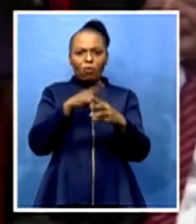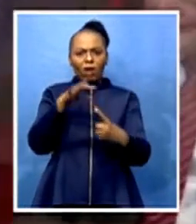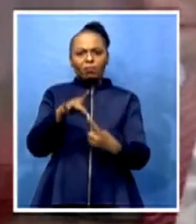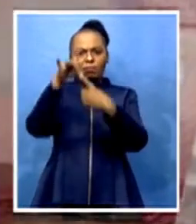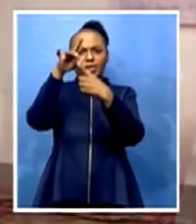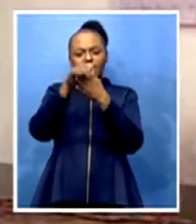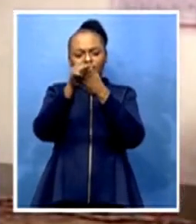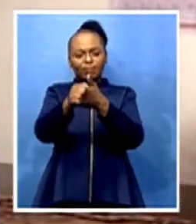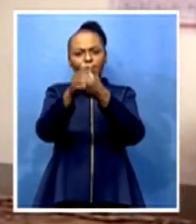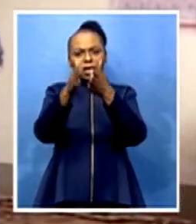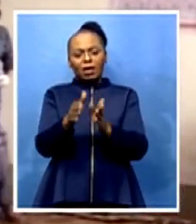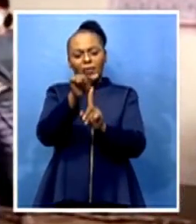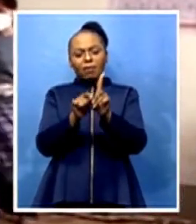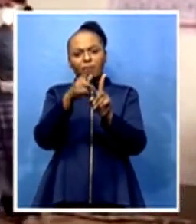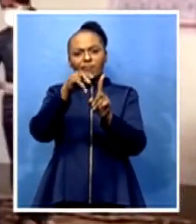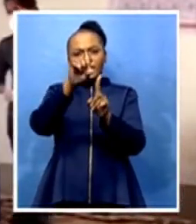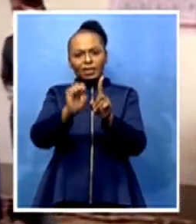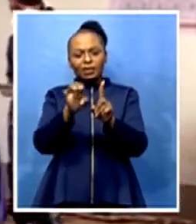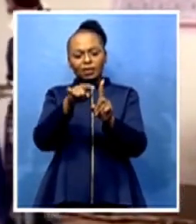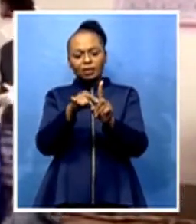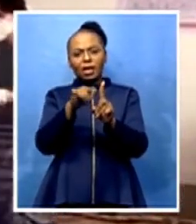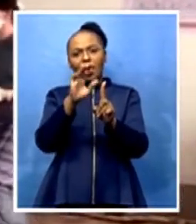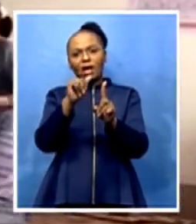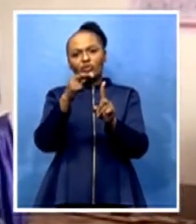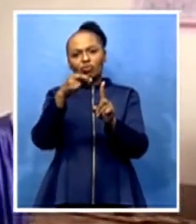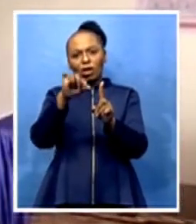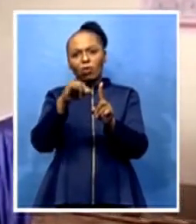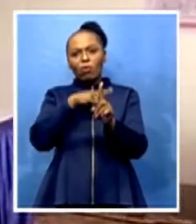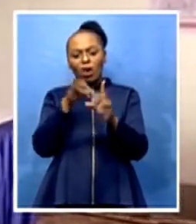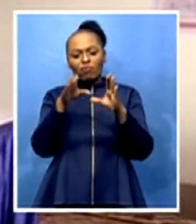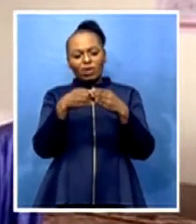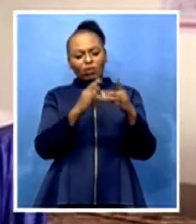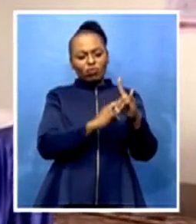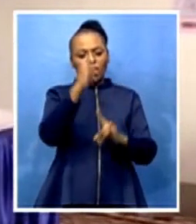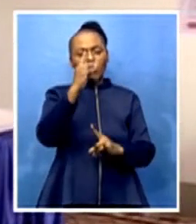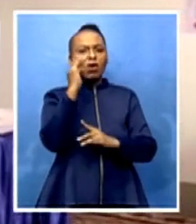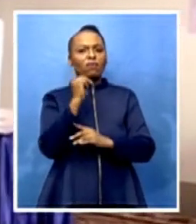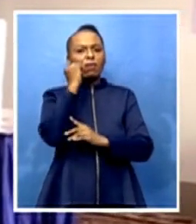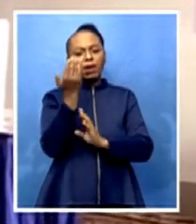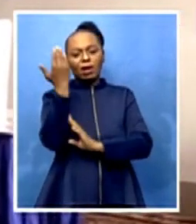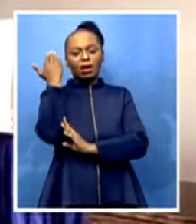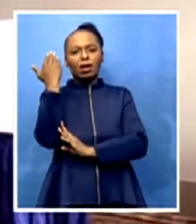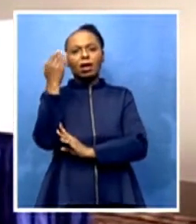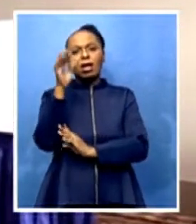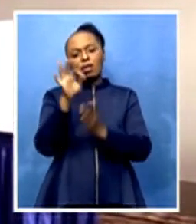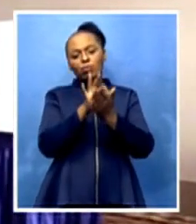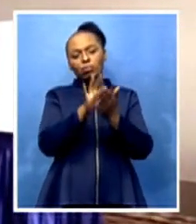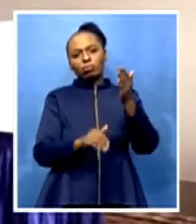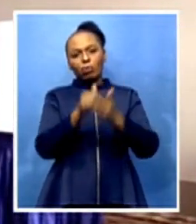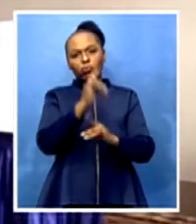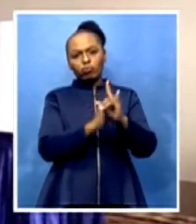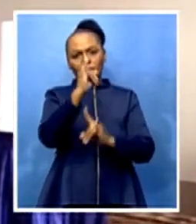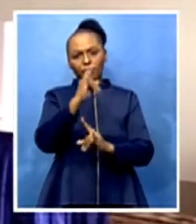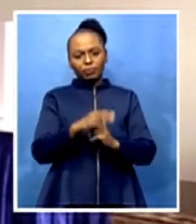Suu Kyi, after her party won last November's parliamentary election in a landslide. Instead of